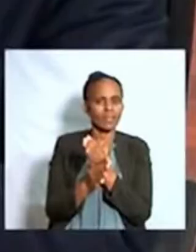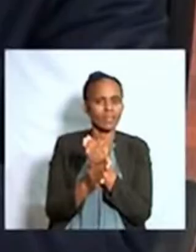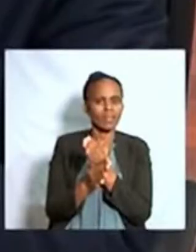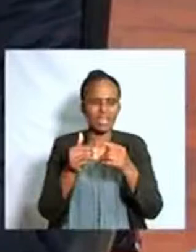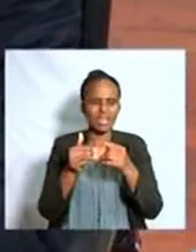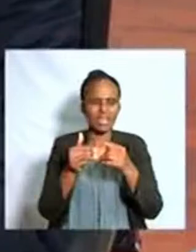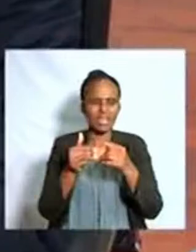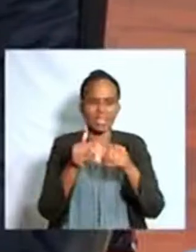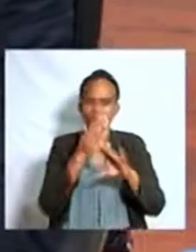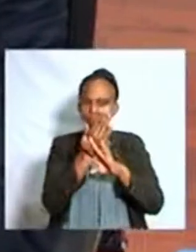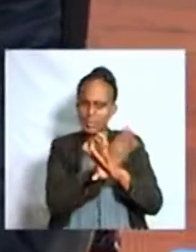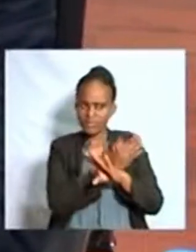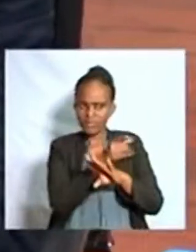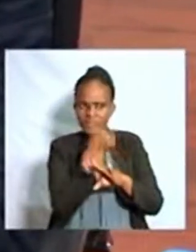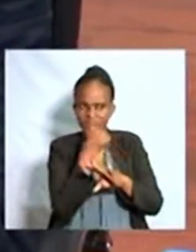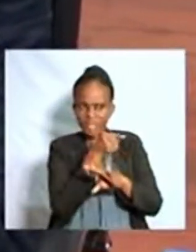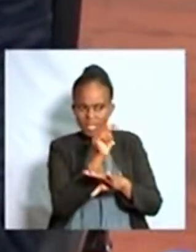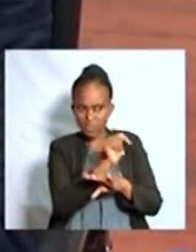What do we take?